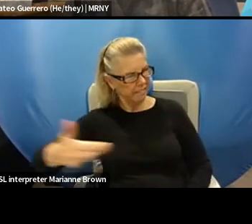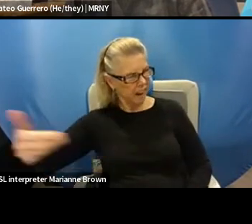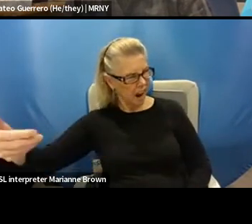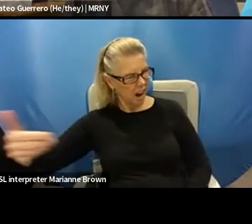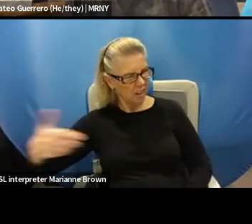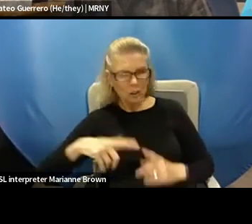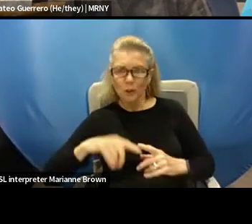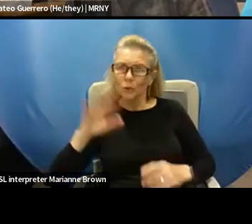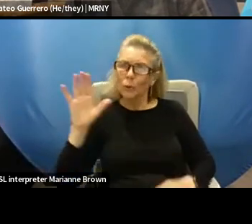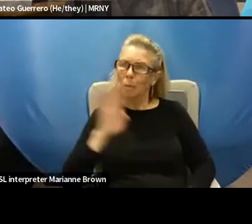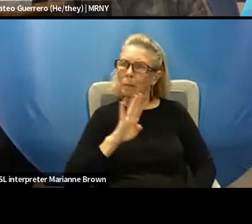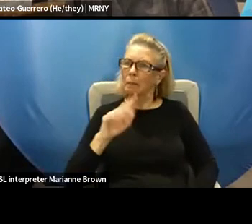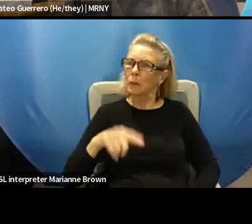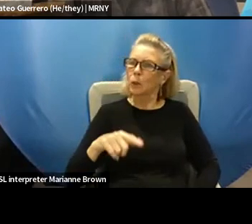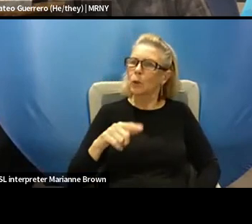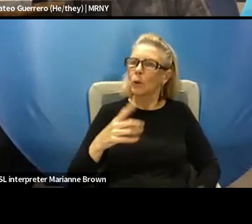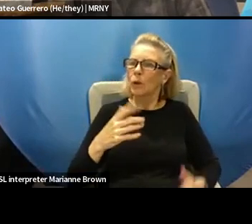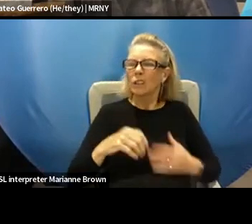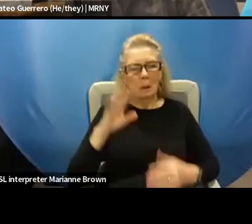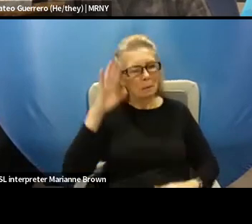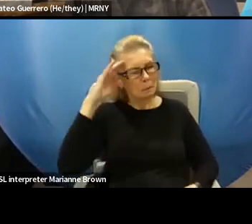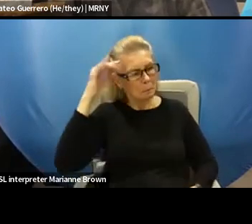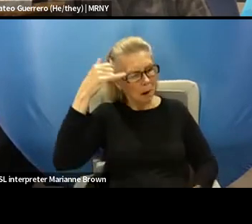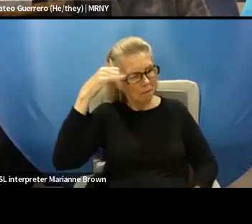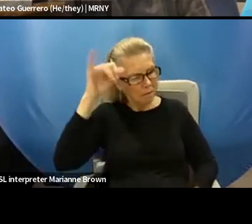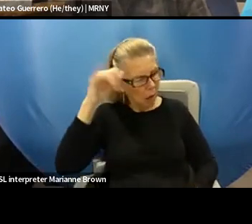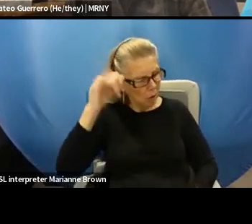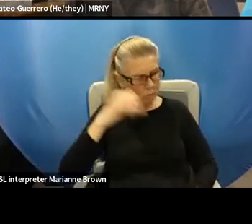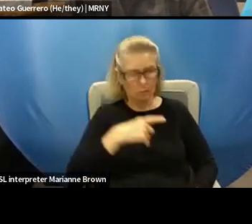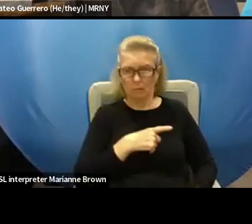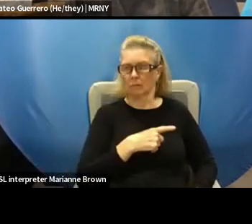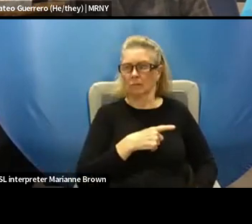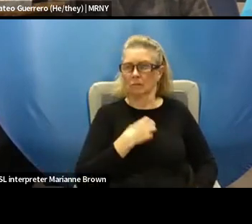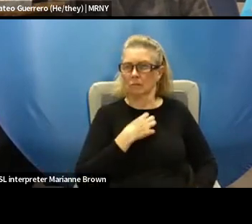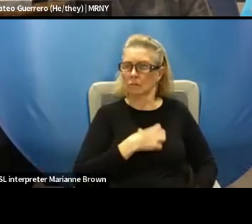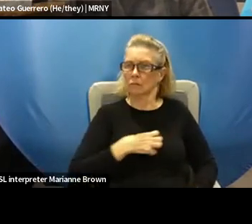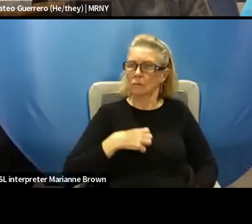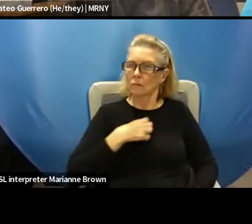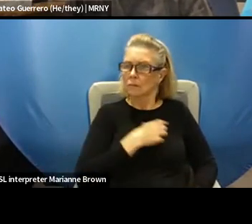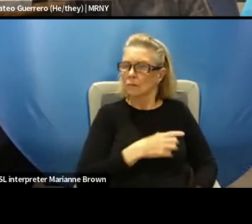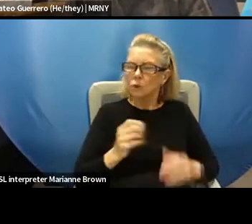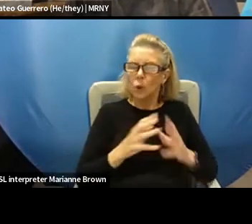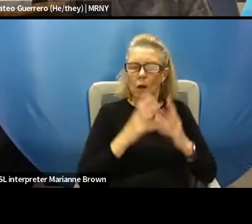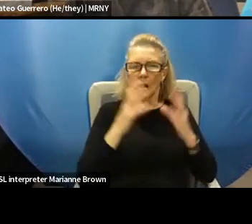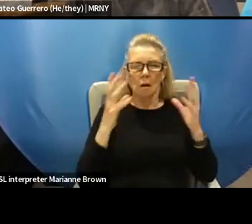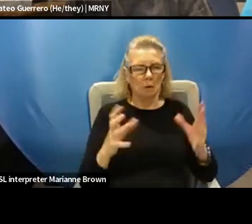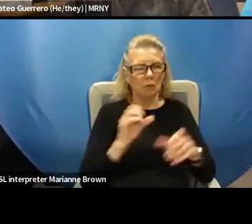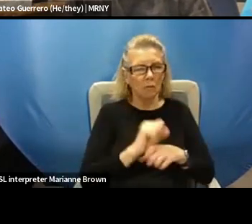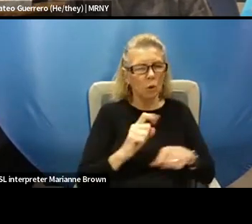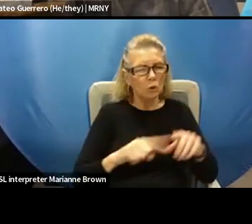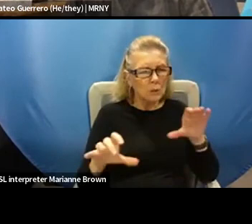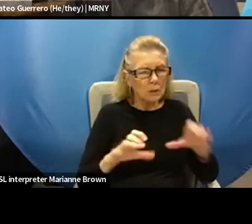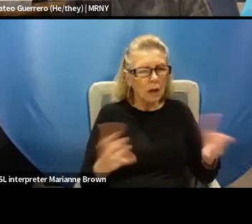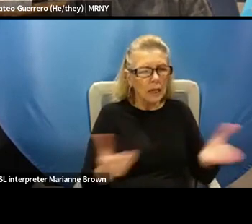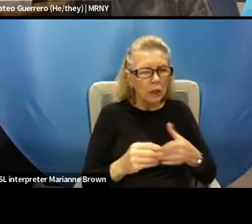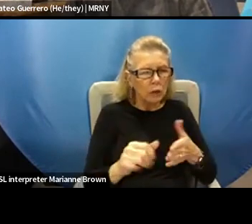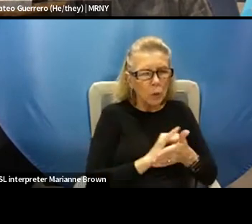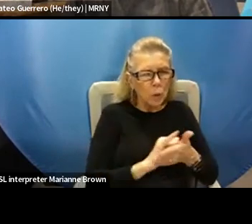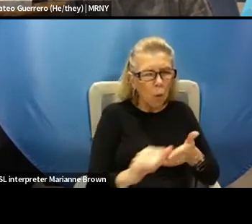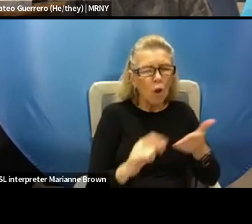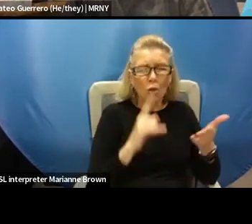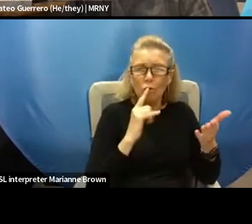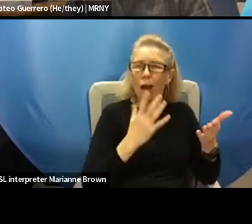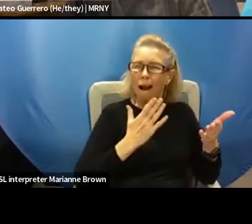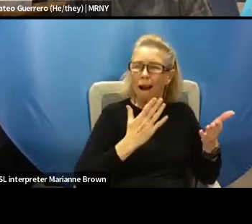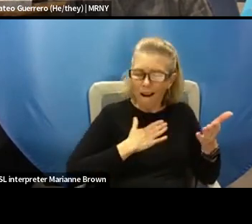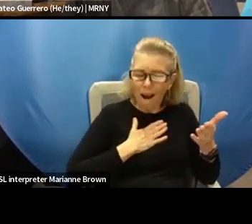to speak at the University of Buffalo. There is so much more work to be done here in New York, and there are tangible policy solutions and